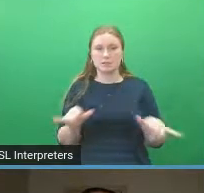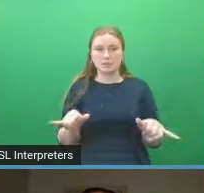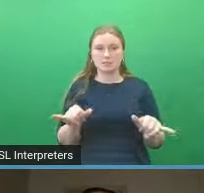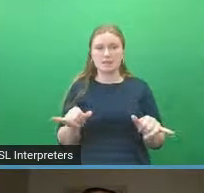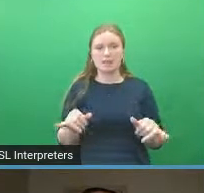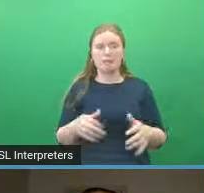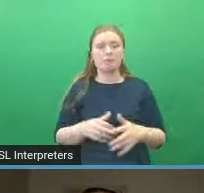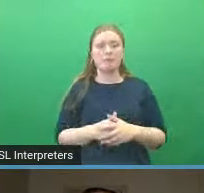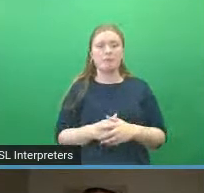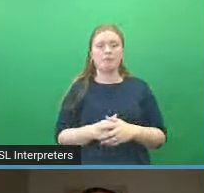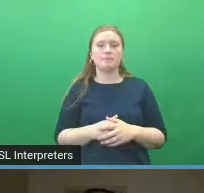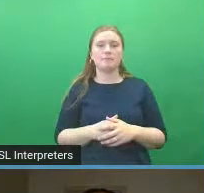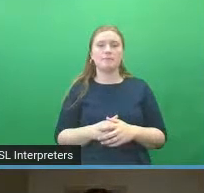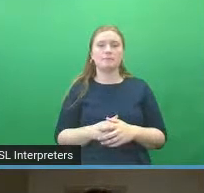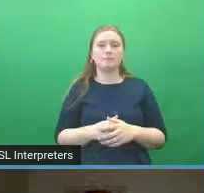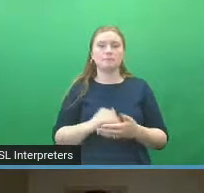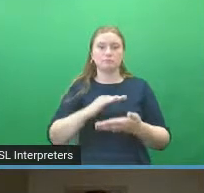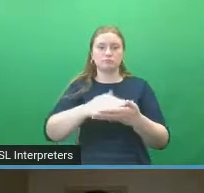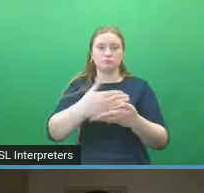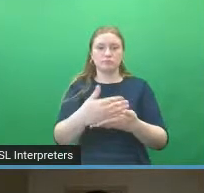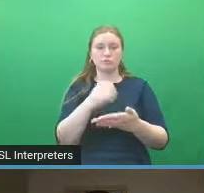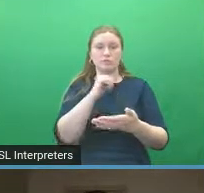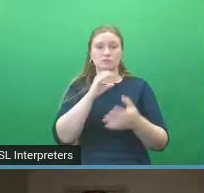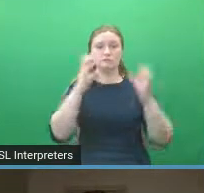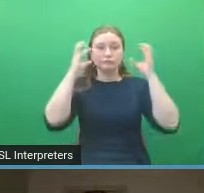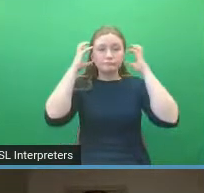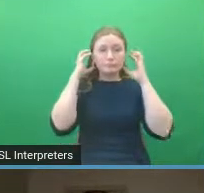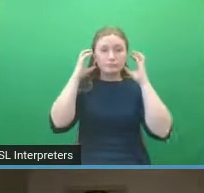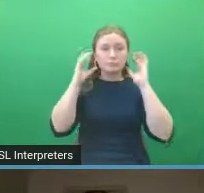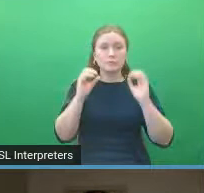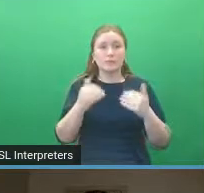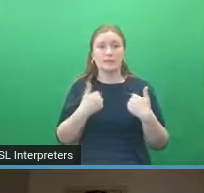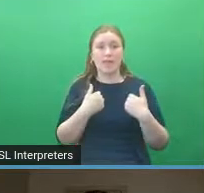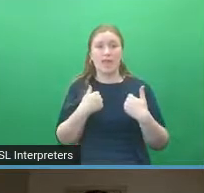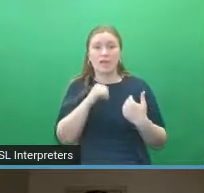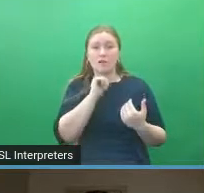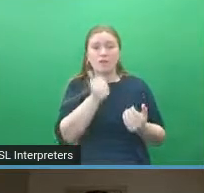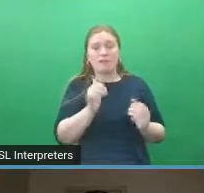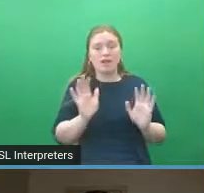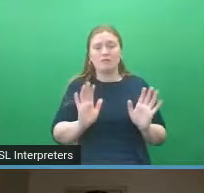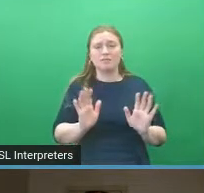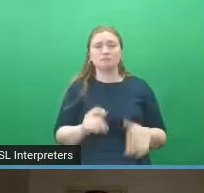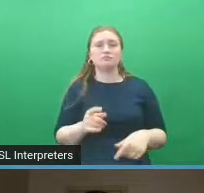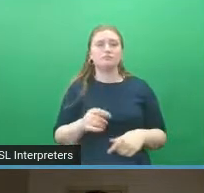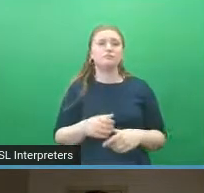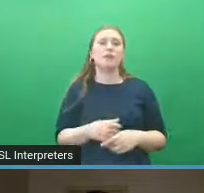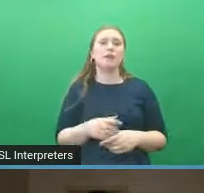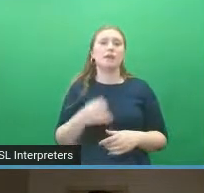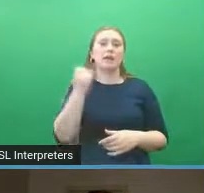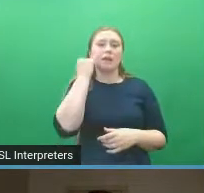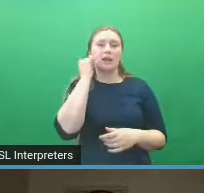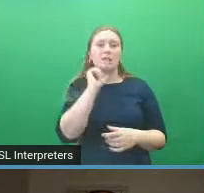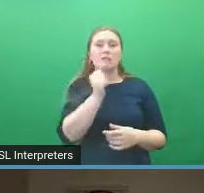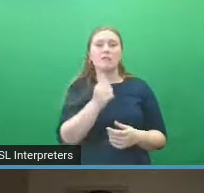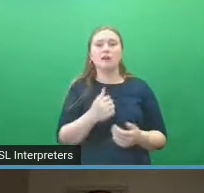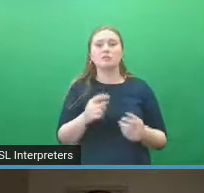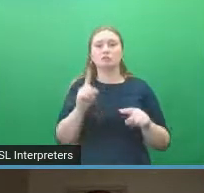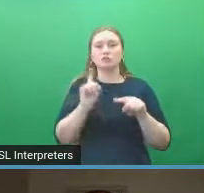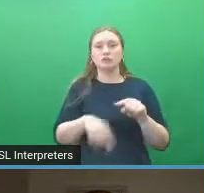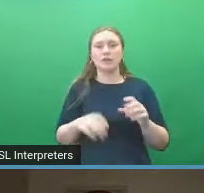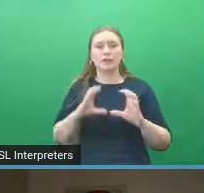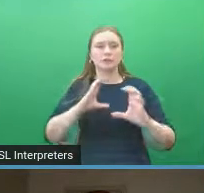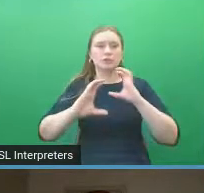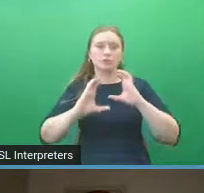because without a computer and a video camera and headphones, you don't have a voice and won't be able to communicate in a 21st century way. We